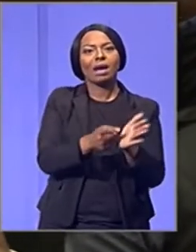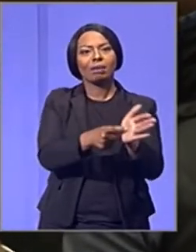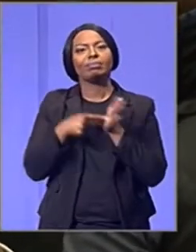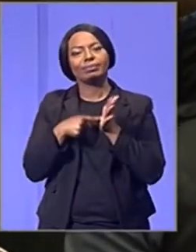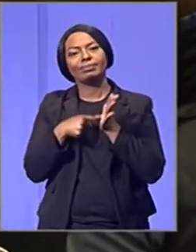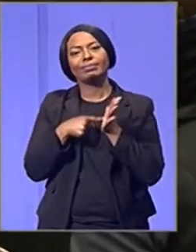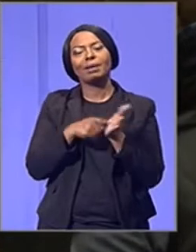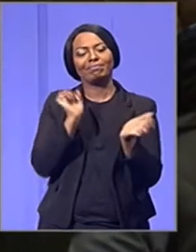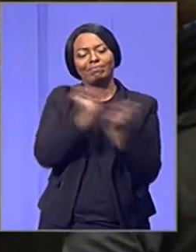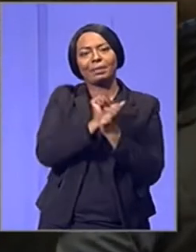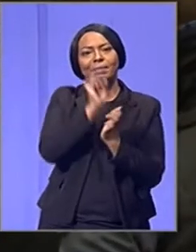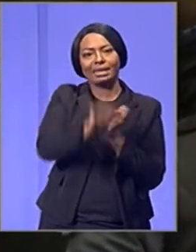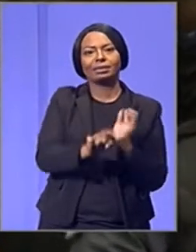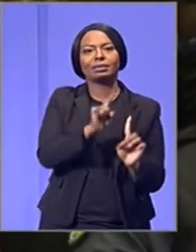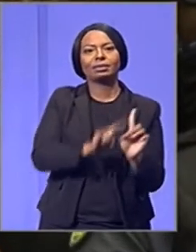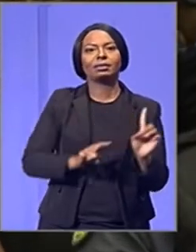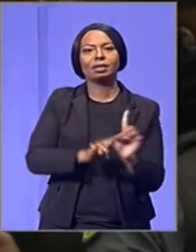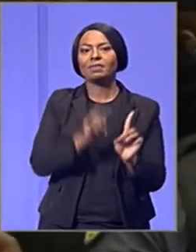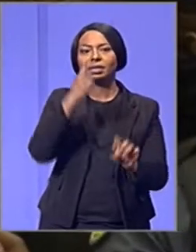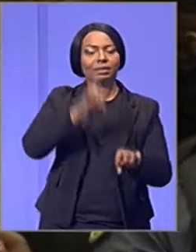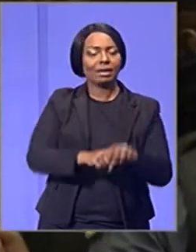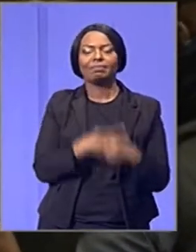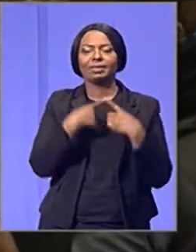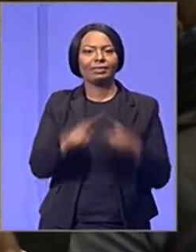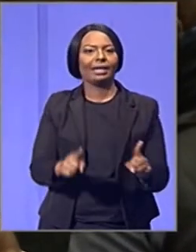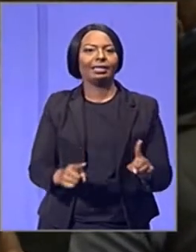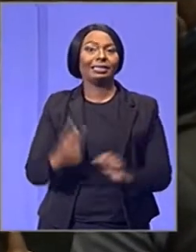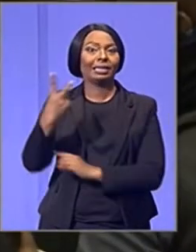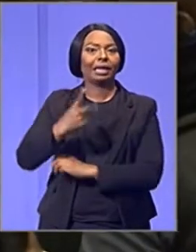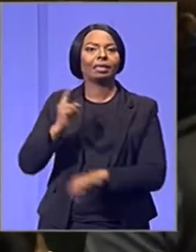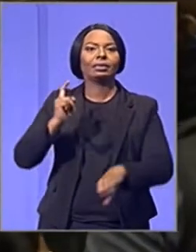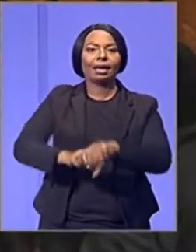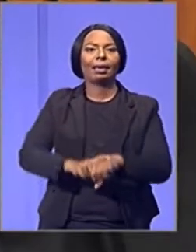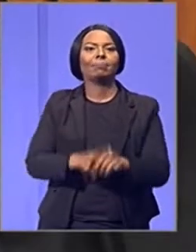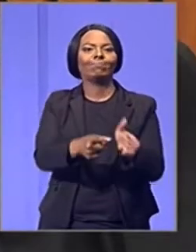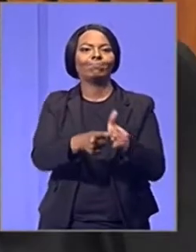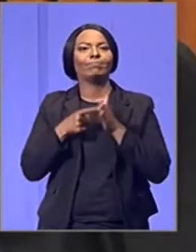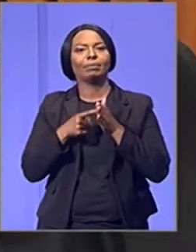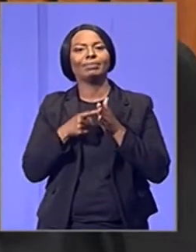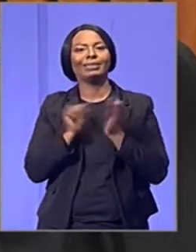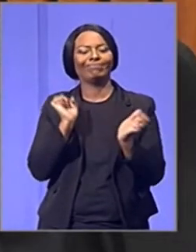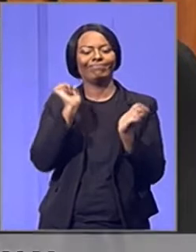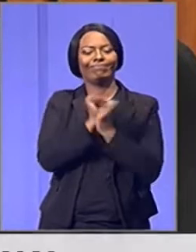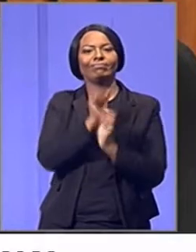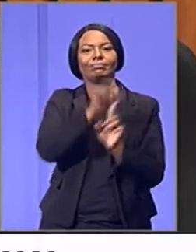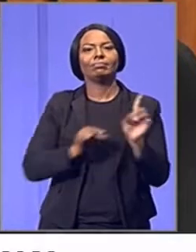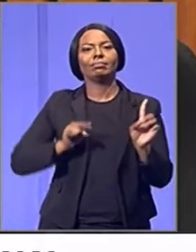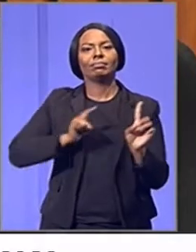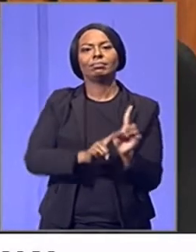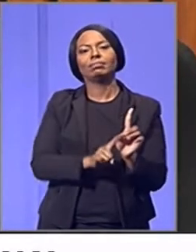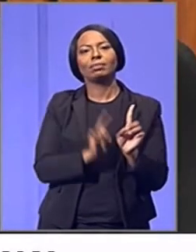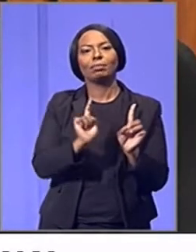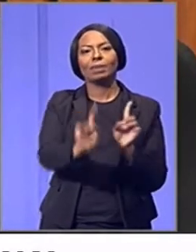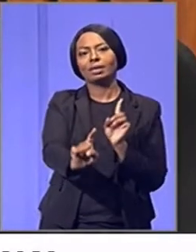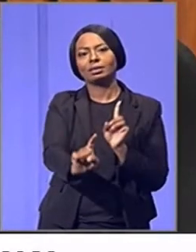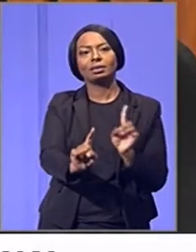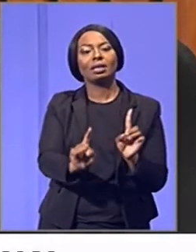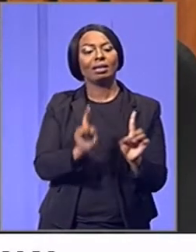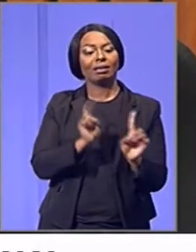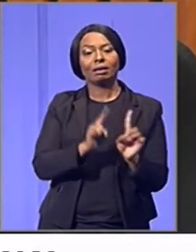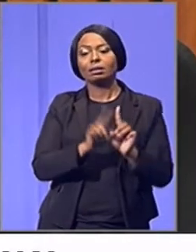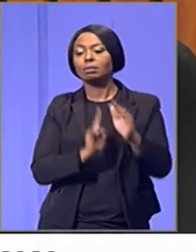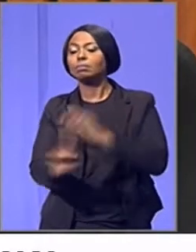fa pele ga Kgotlatshekelo. This is the second time that the accused has not appeared in this